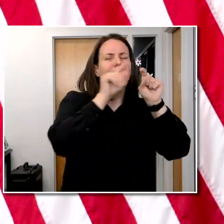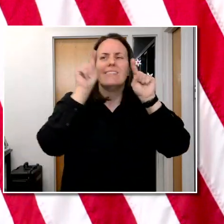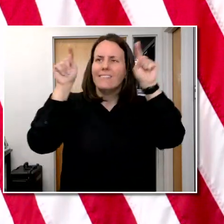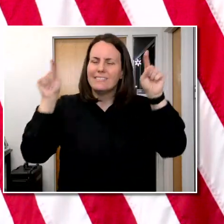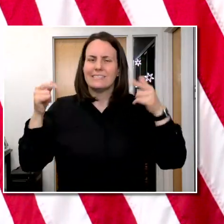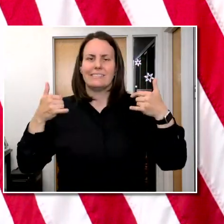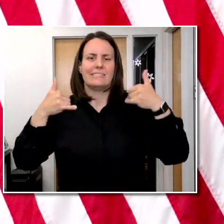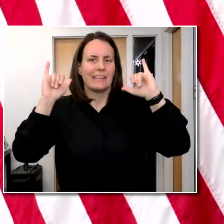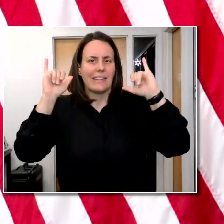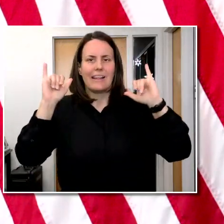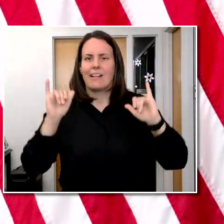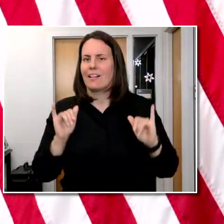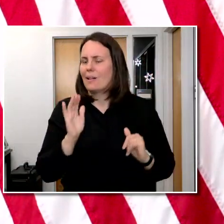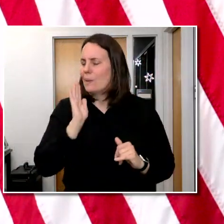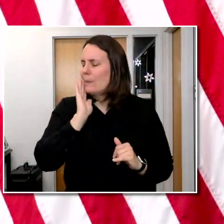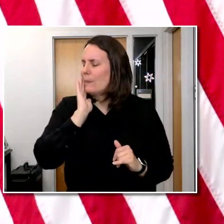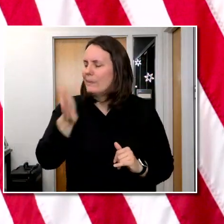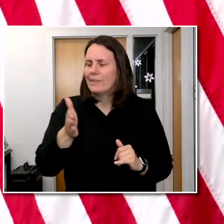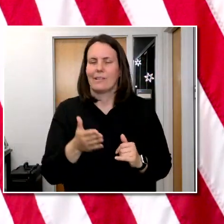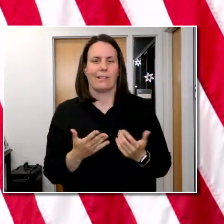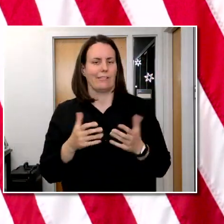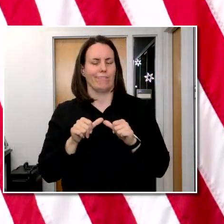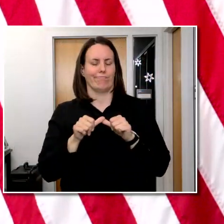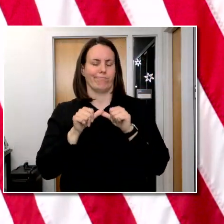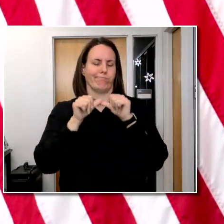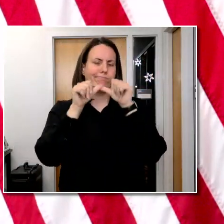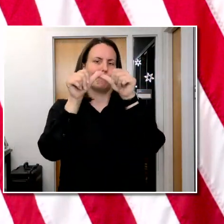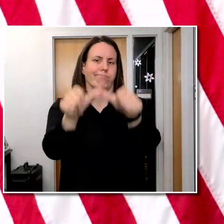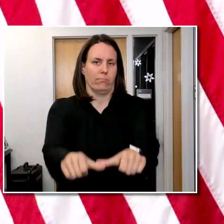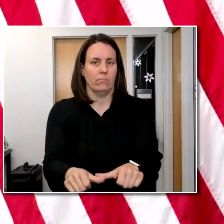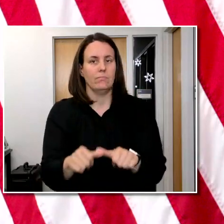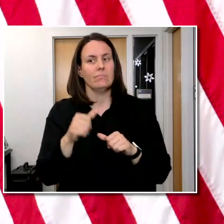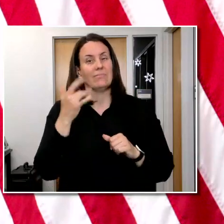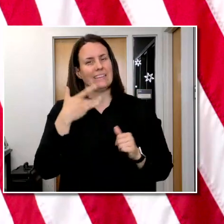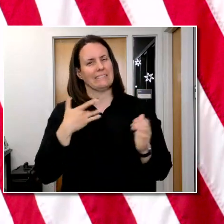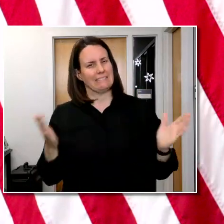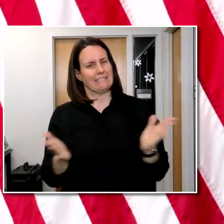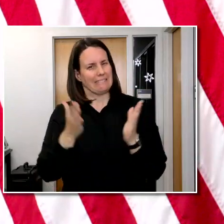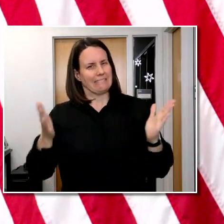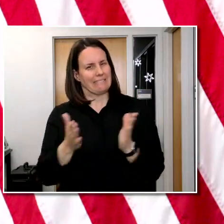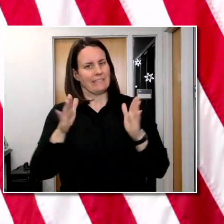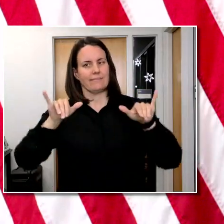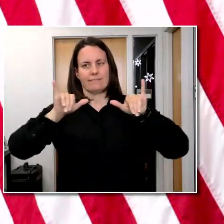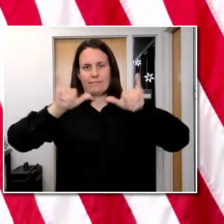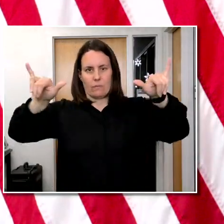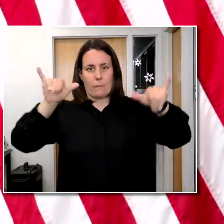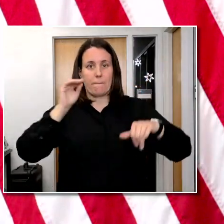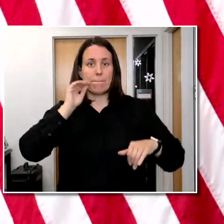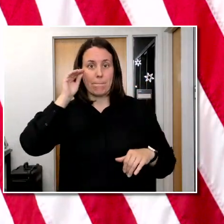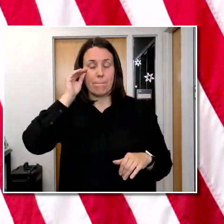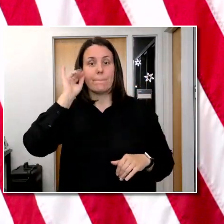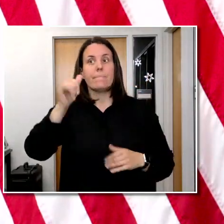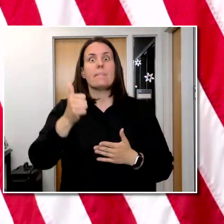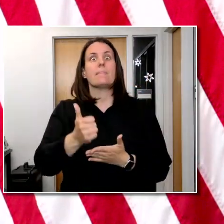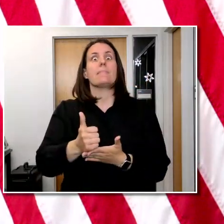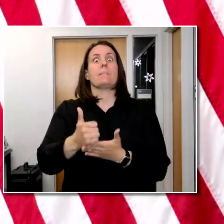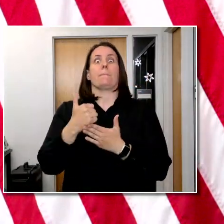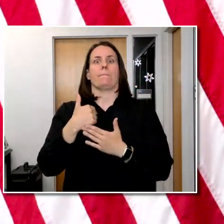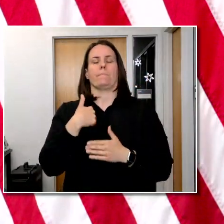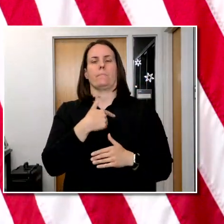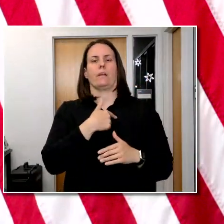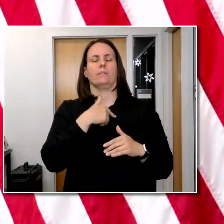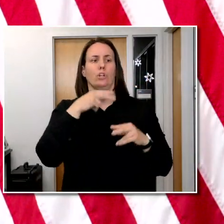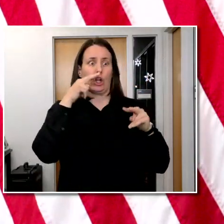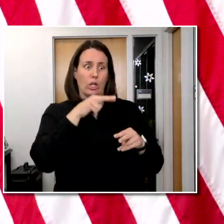take precautions until we can see significant reductions in that. And so those